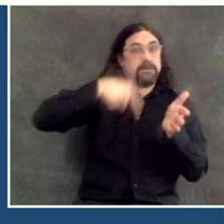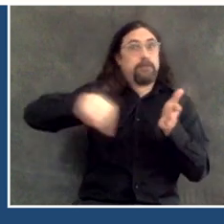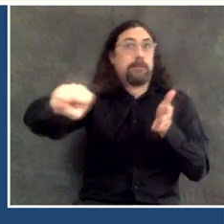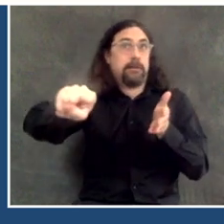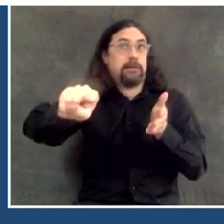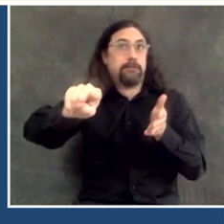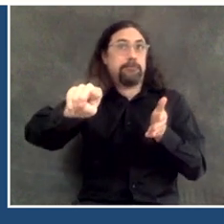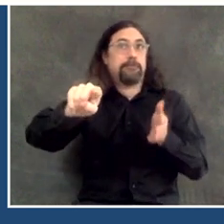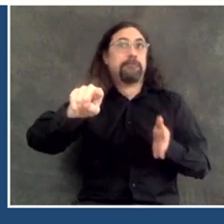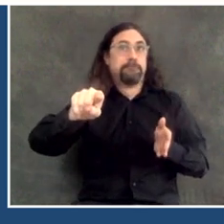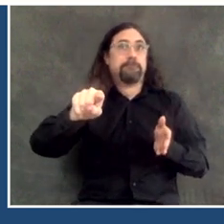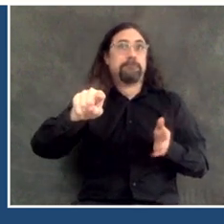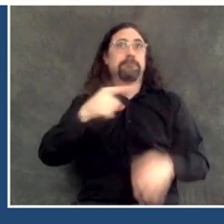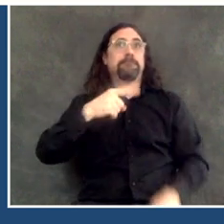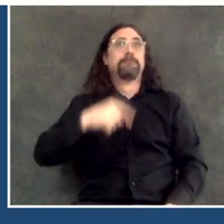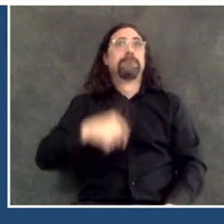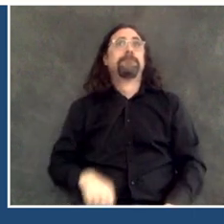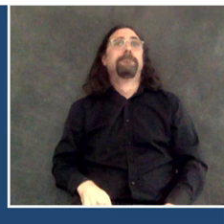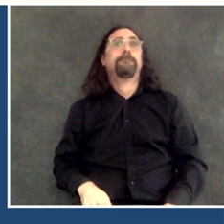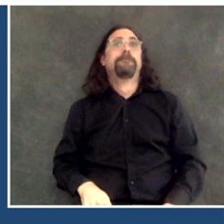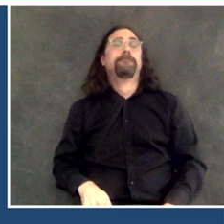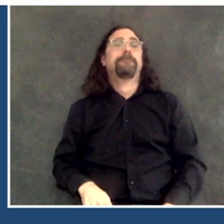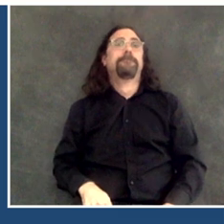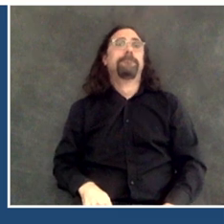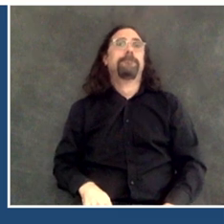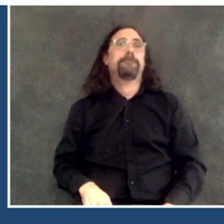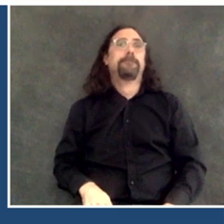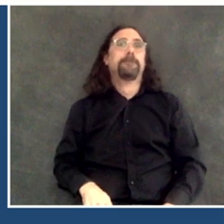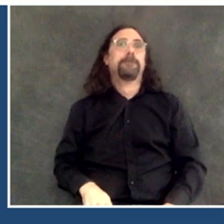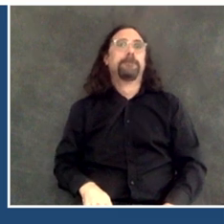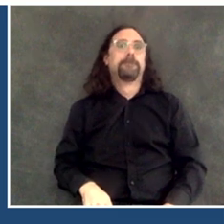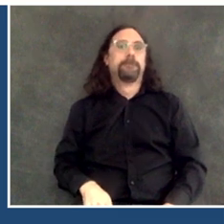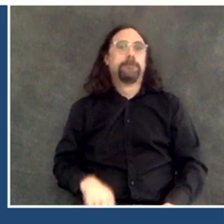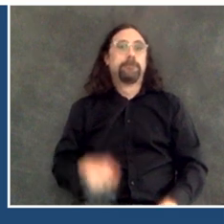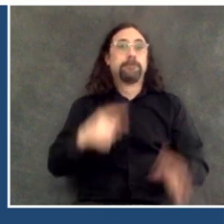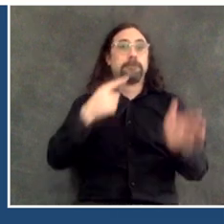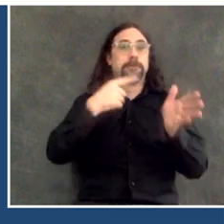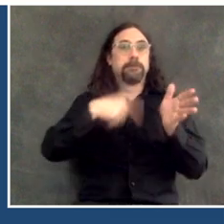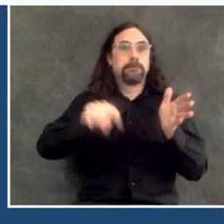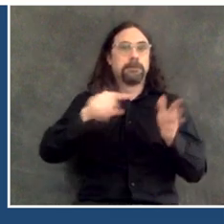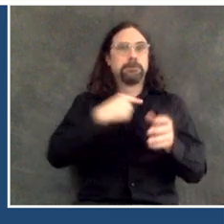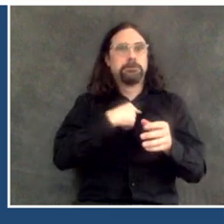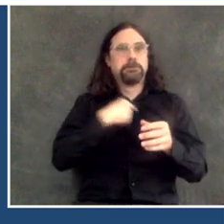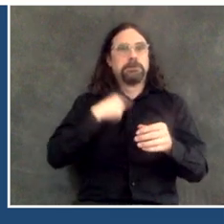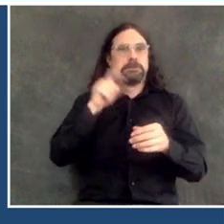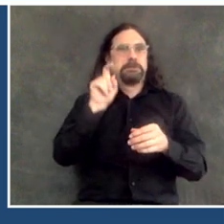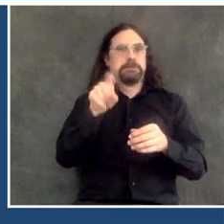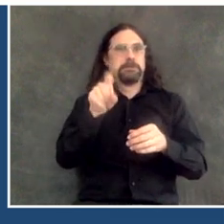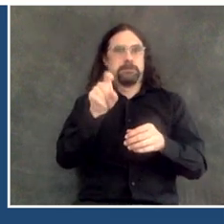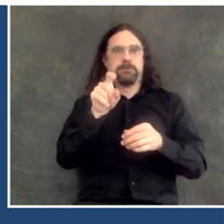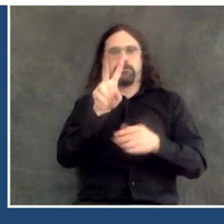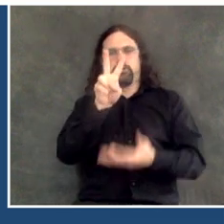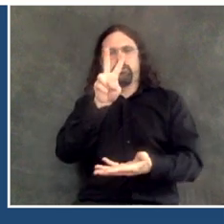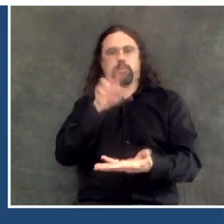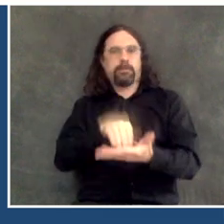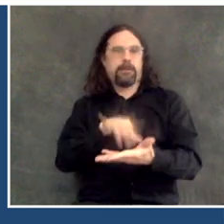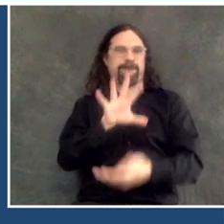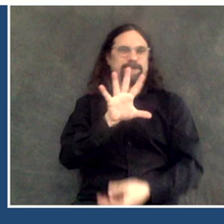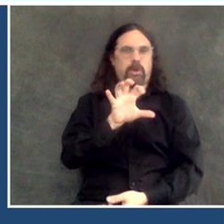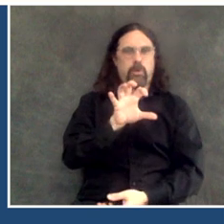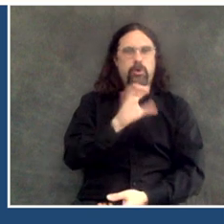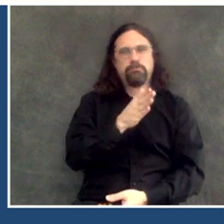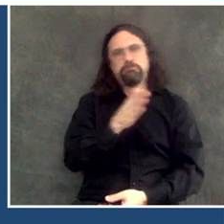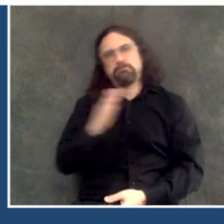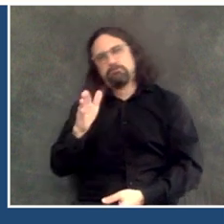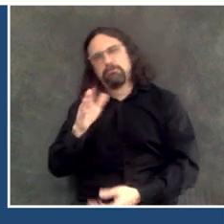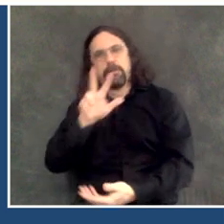ventilators. Now, we will update these numbers every single day. And let us all pray that we